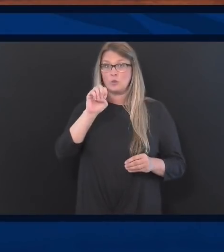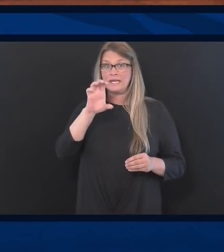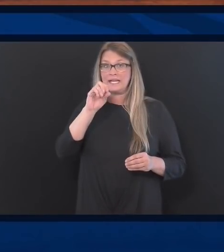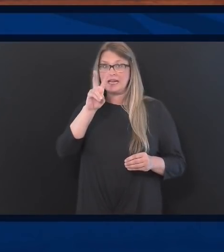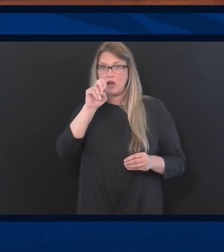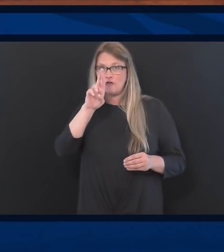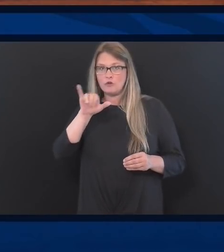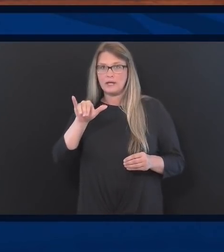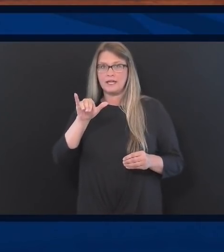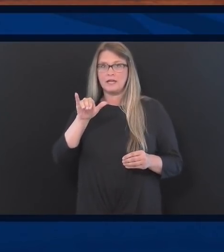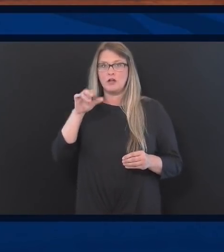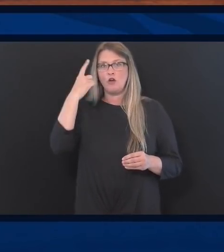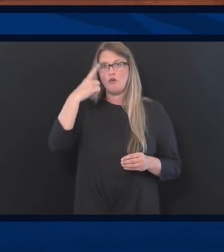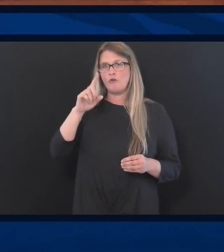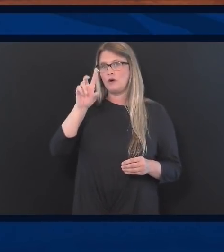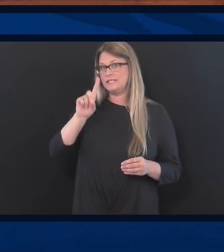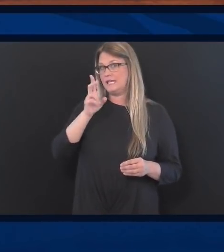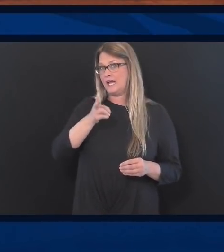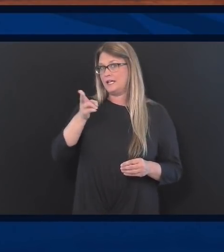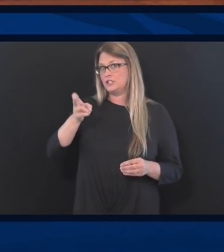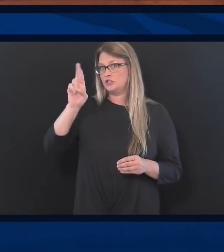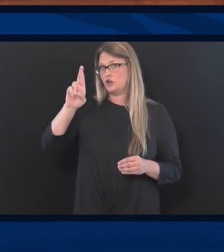the DHHR website.